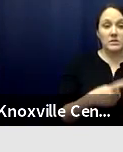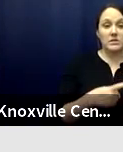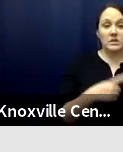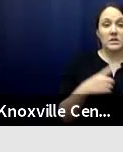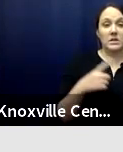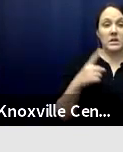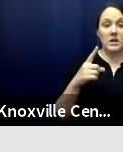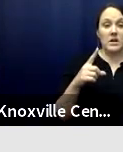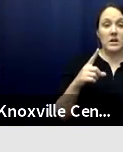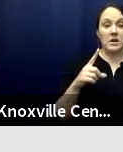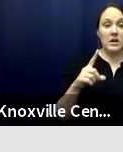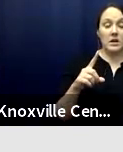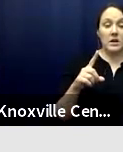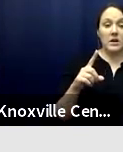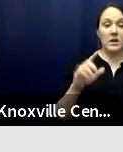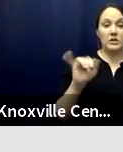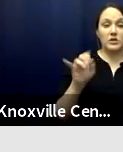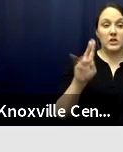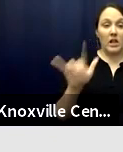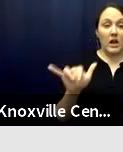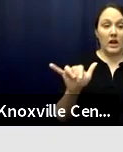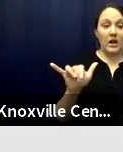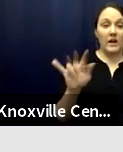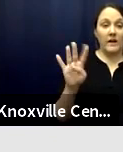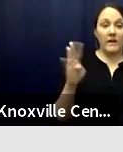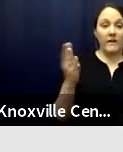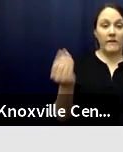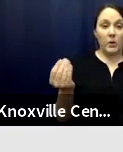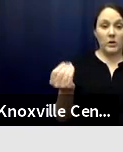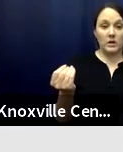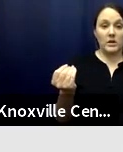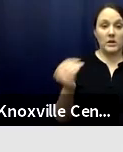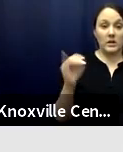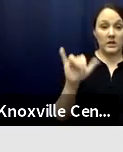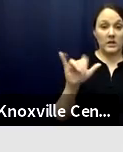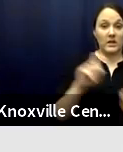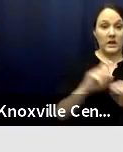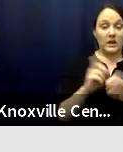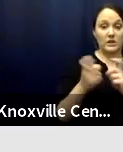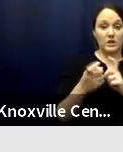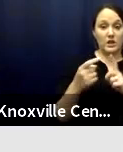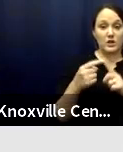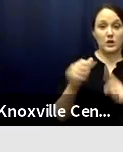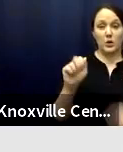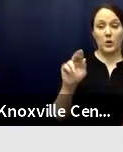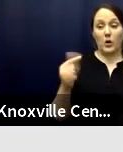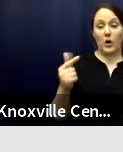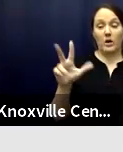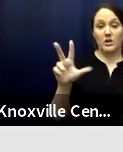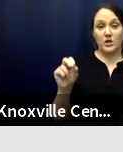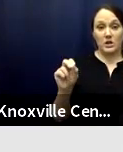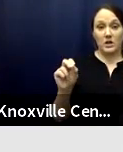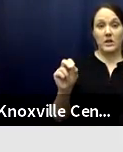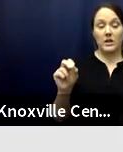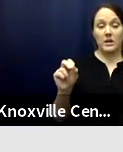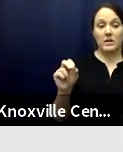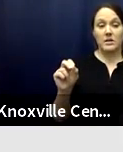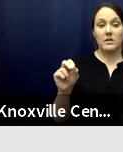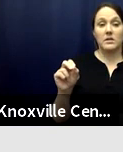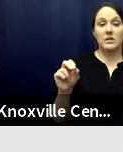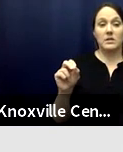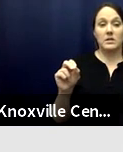as of July 14th, that would need to be changed to as of August 30th. The White